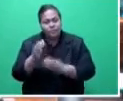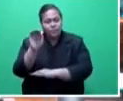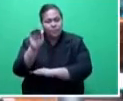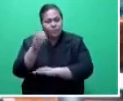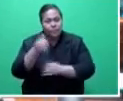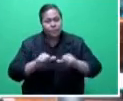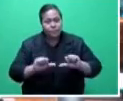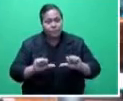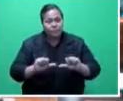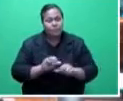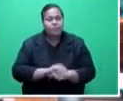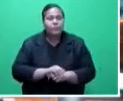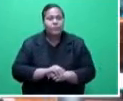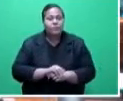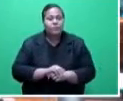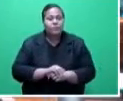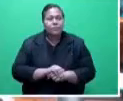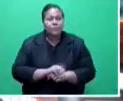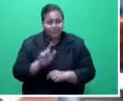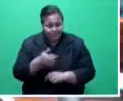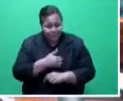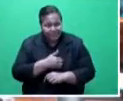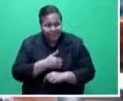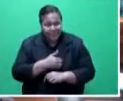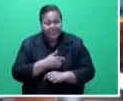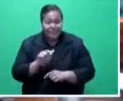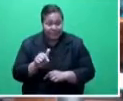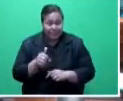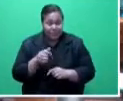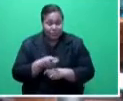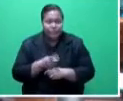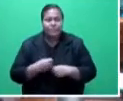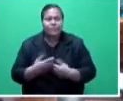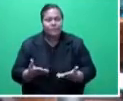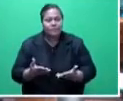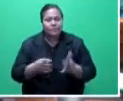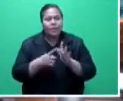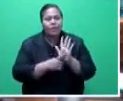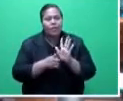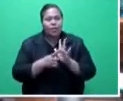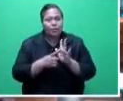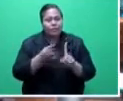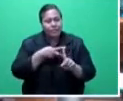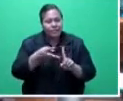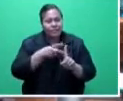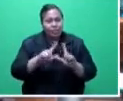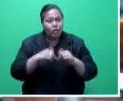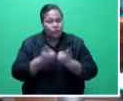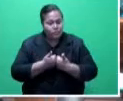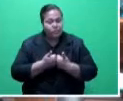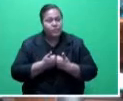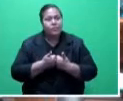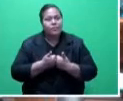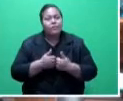Defence earlier this week tabled a report on the ILO Violence and Harassment Convention 2019. The report